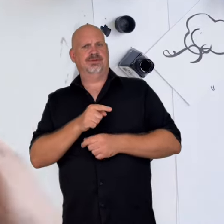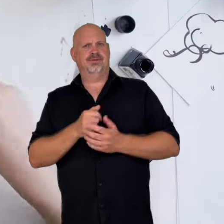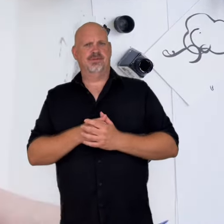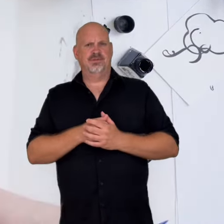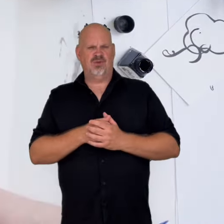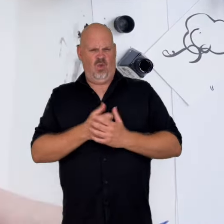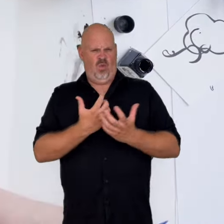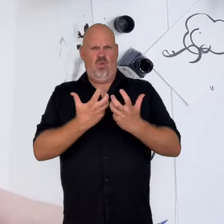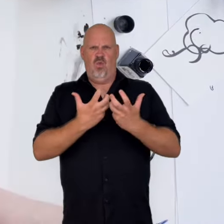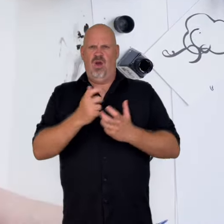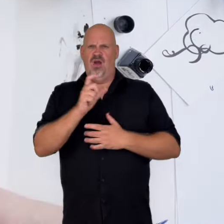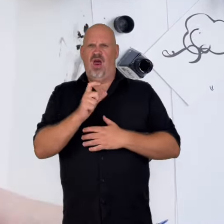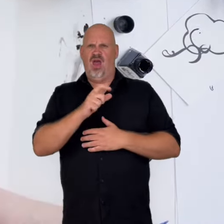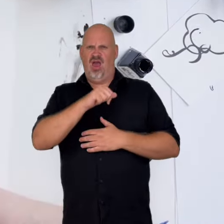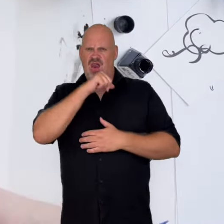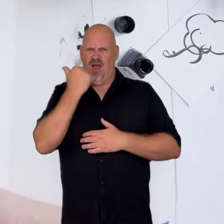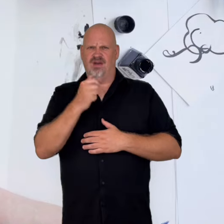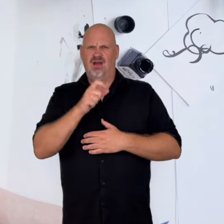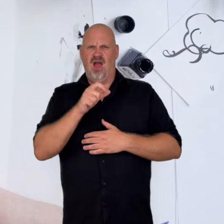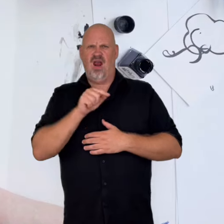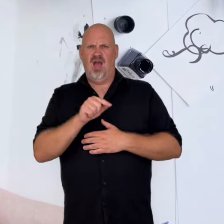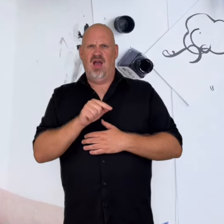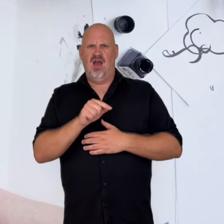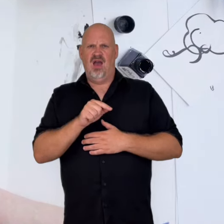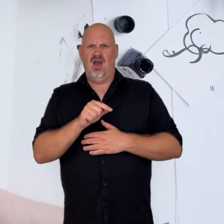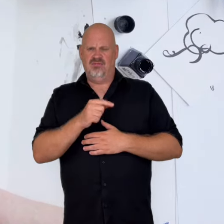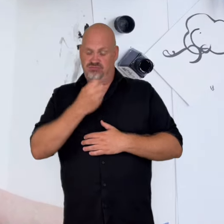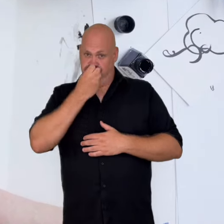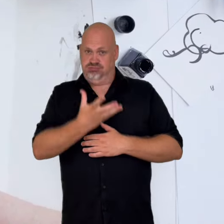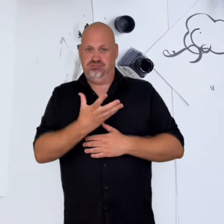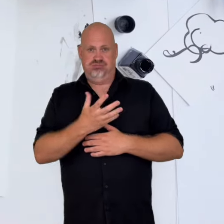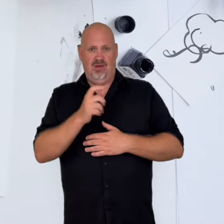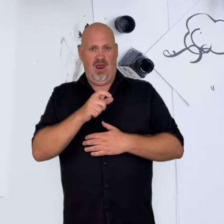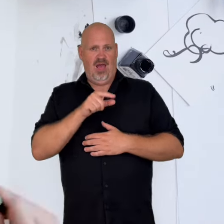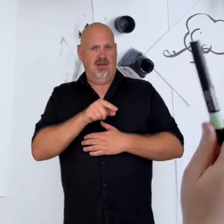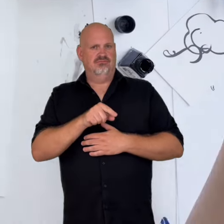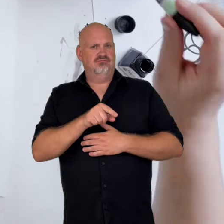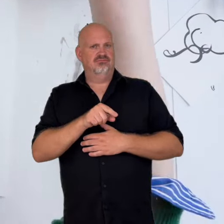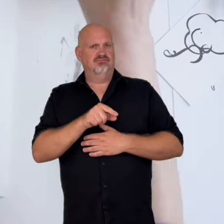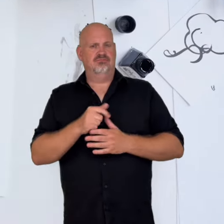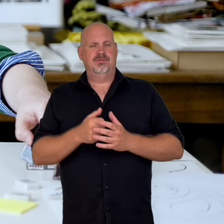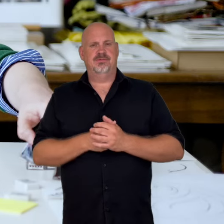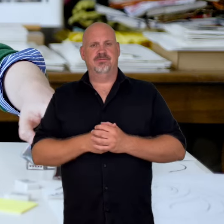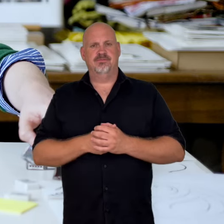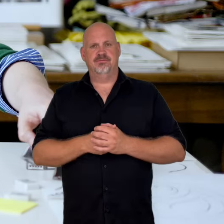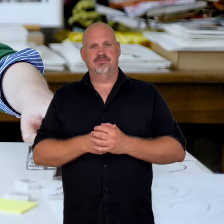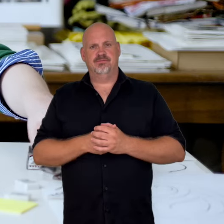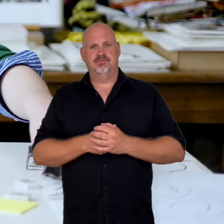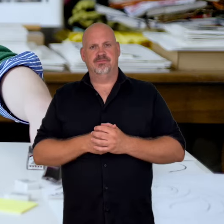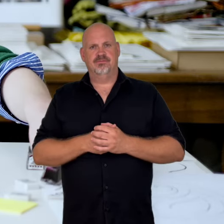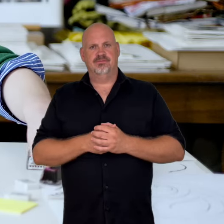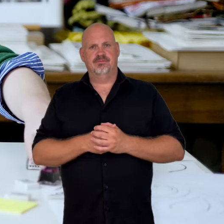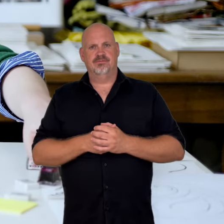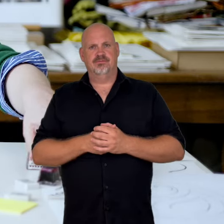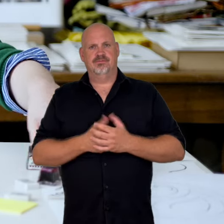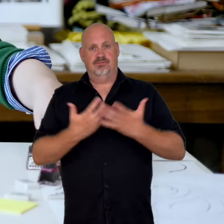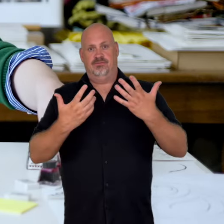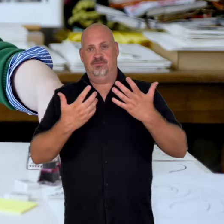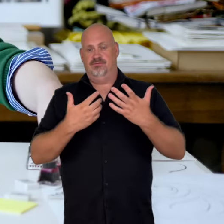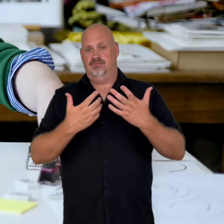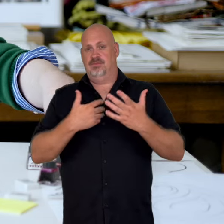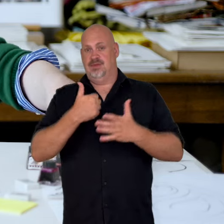Bowie, a big fan of Paisley, John Lennon and his Paisley Rolls Royce. So let's